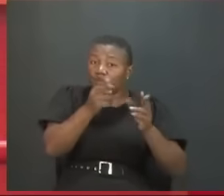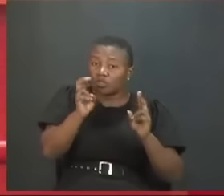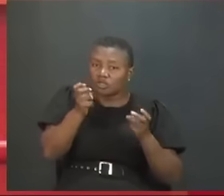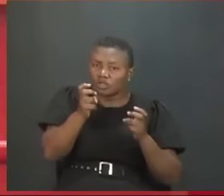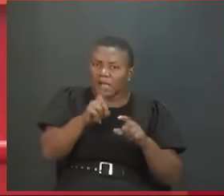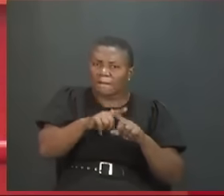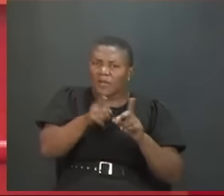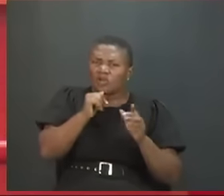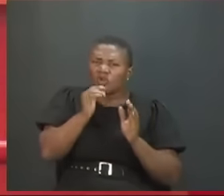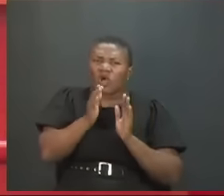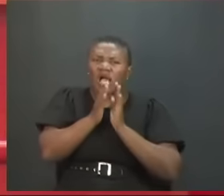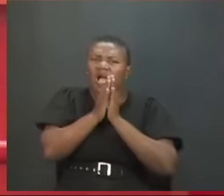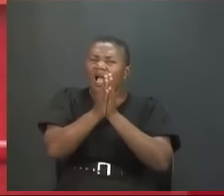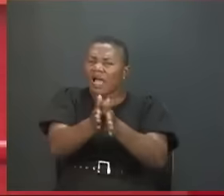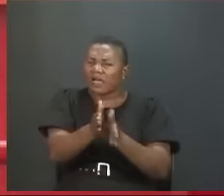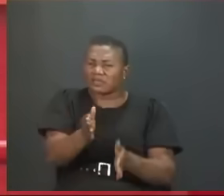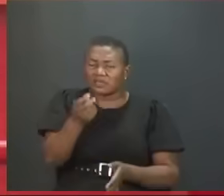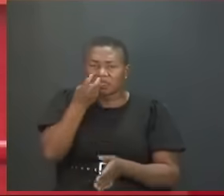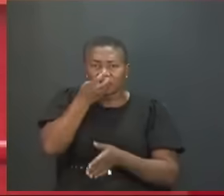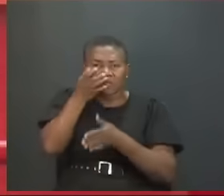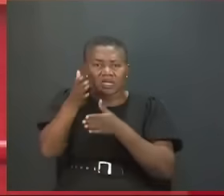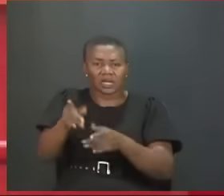on me to make a ruling.